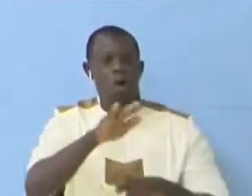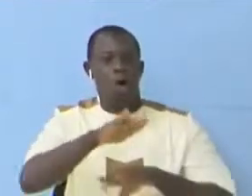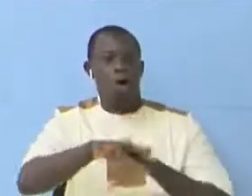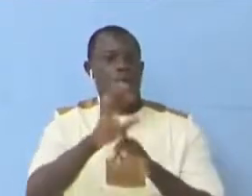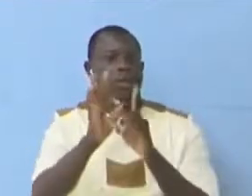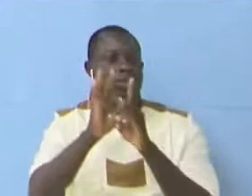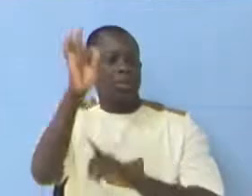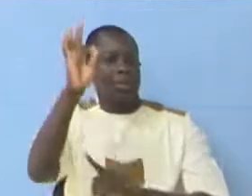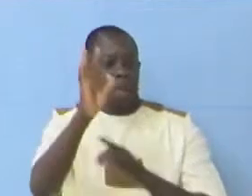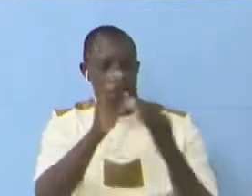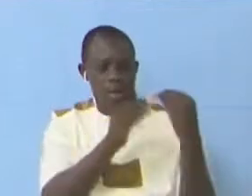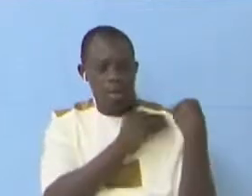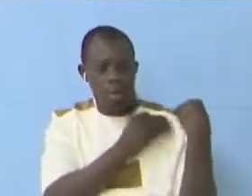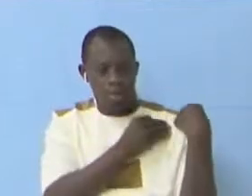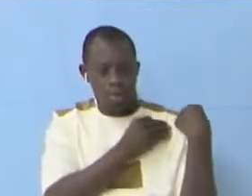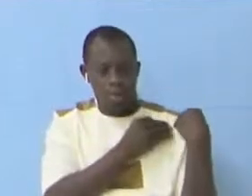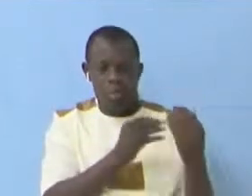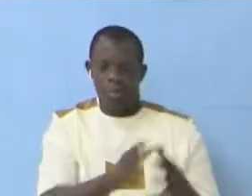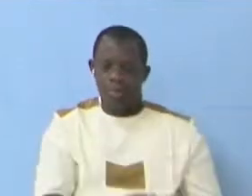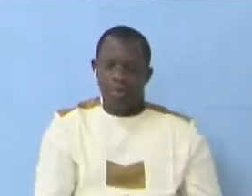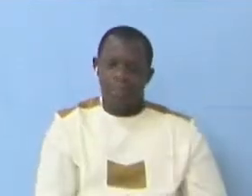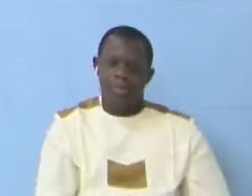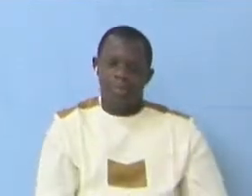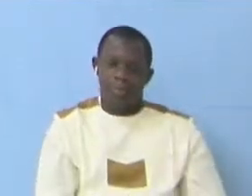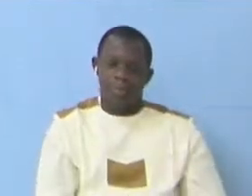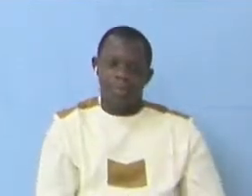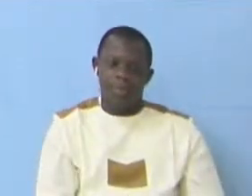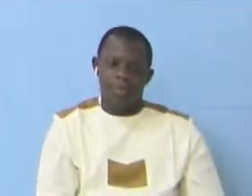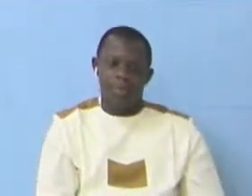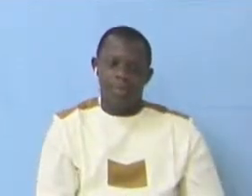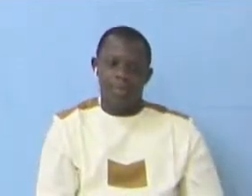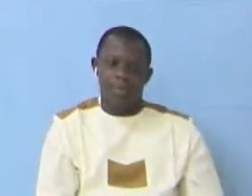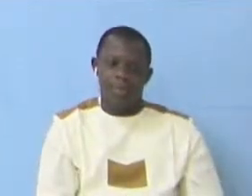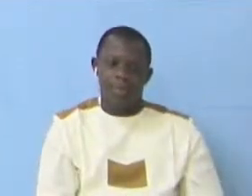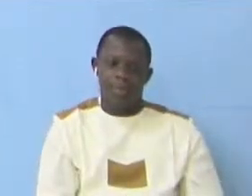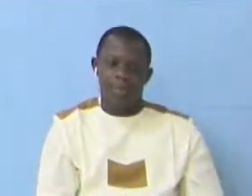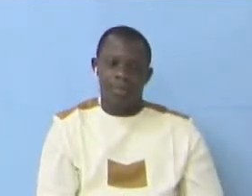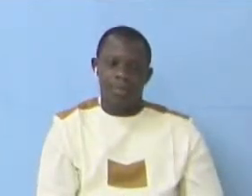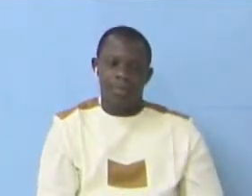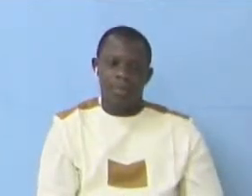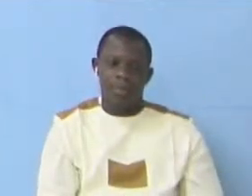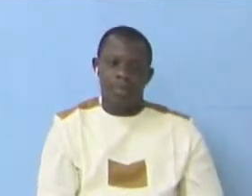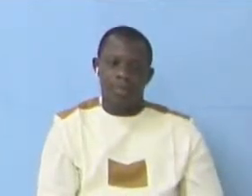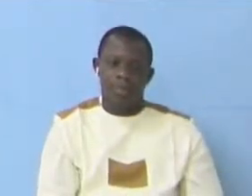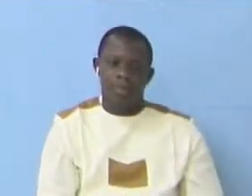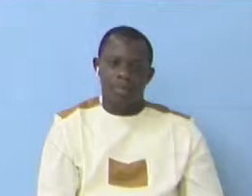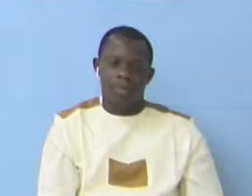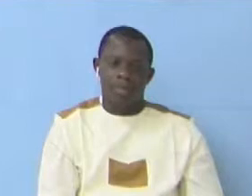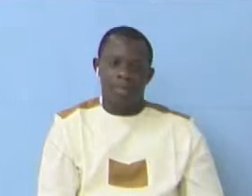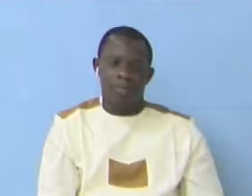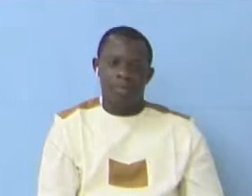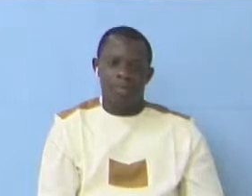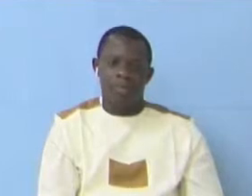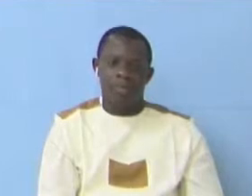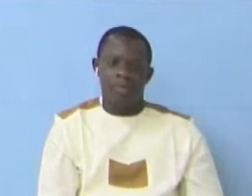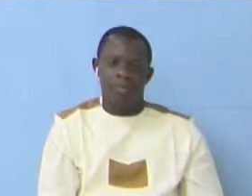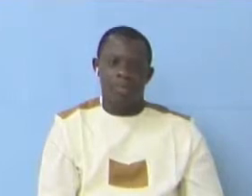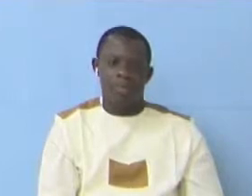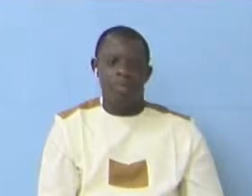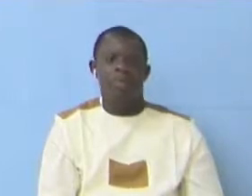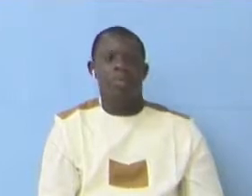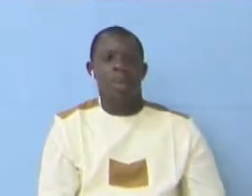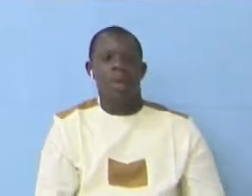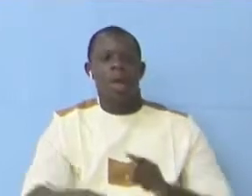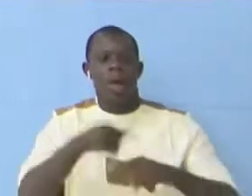duty. On special duties. On special duties. Then I was transferred